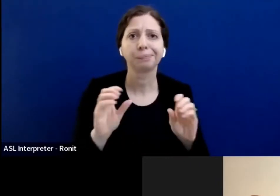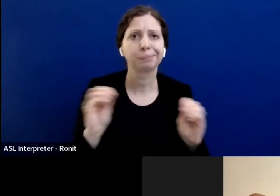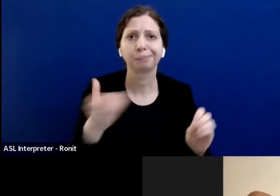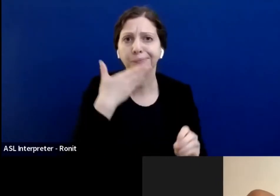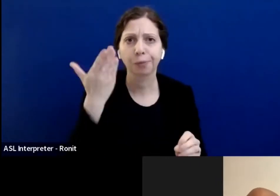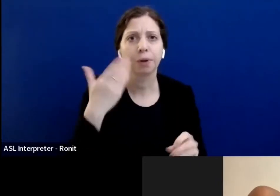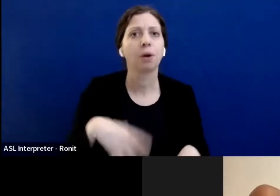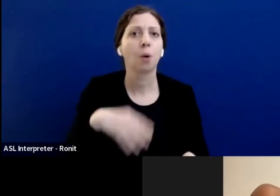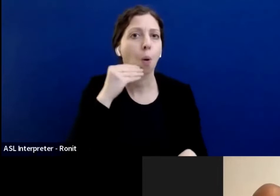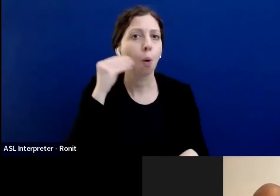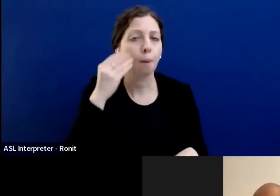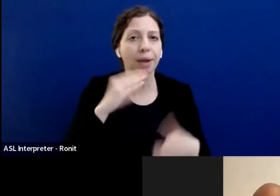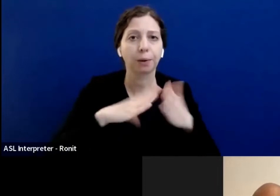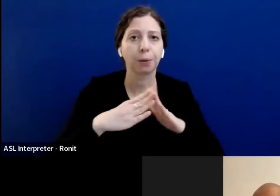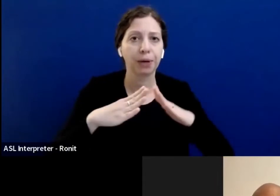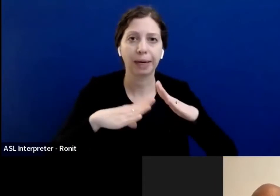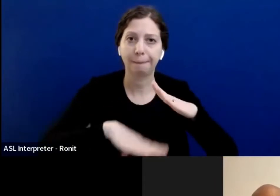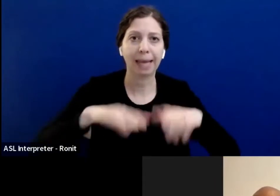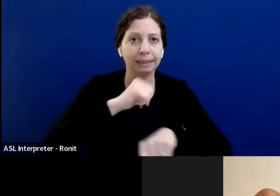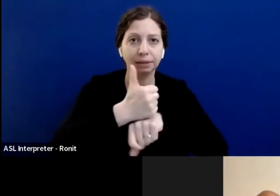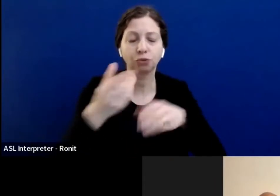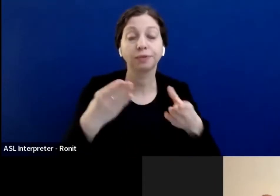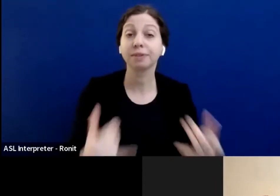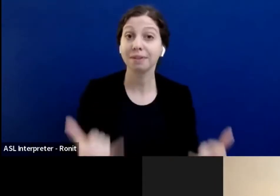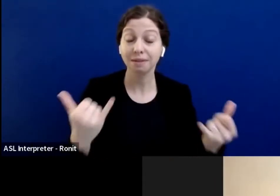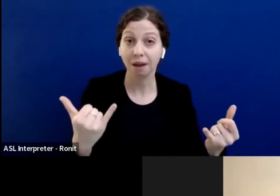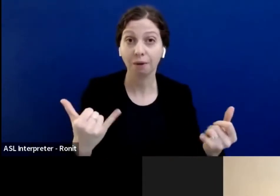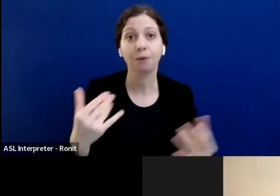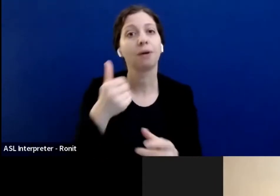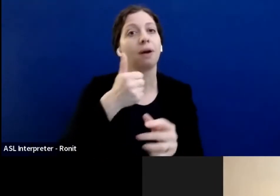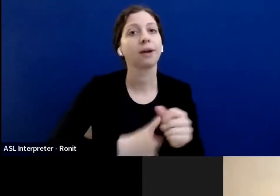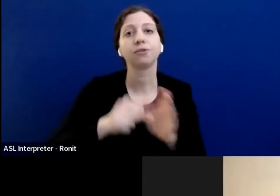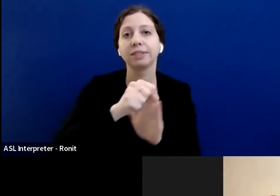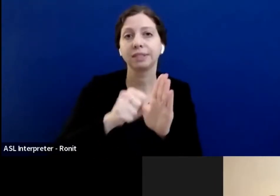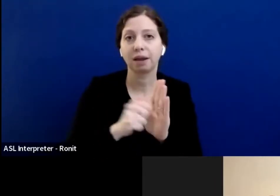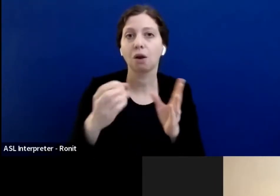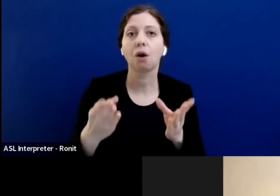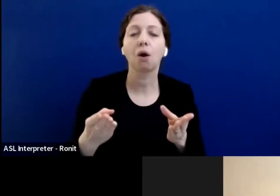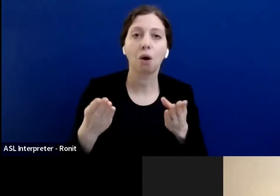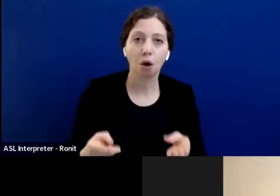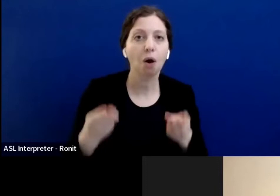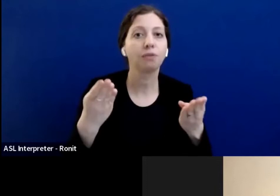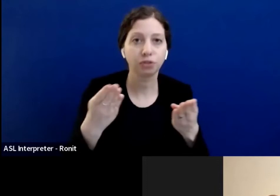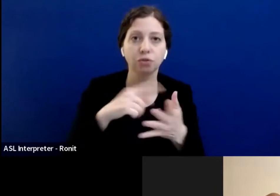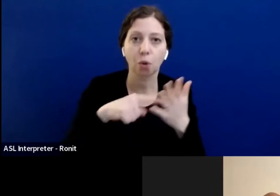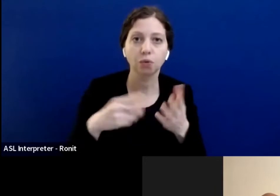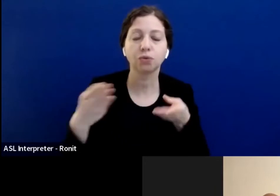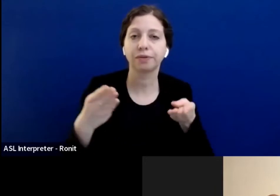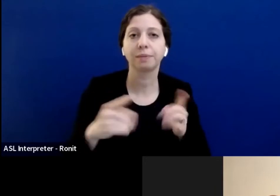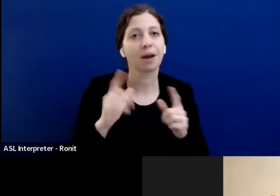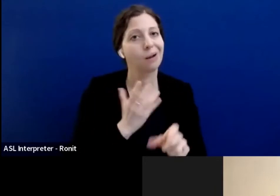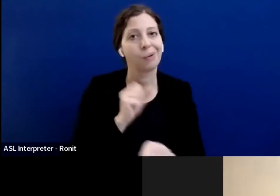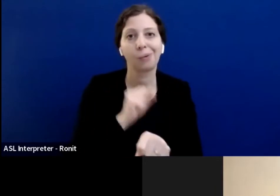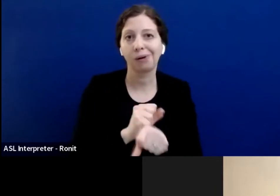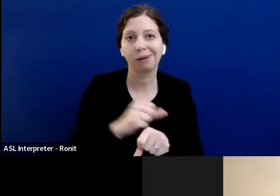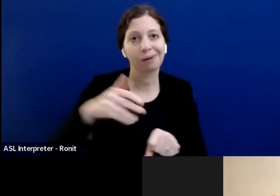as home and community-based services. And now every single state offers those services. But our work is so far